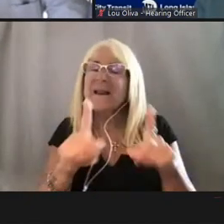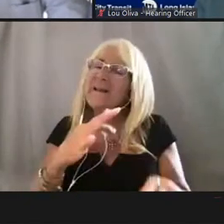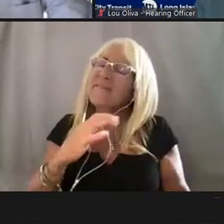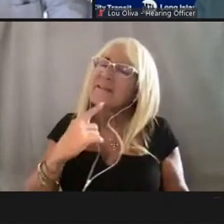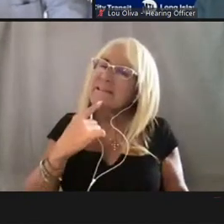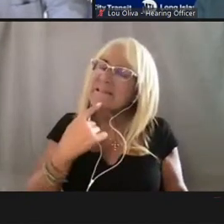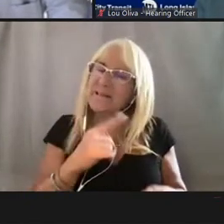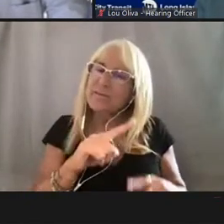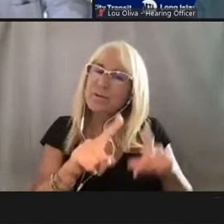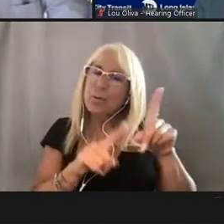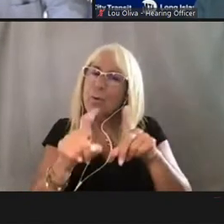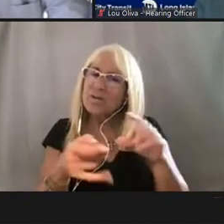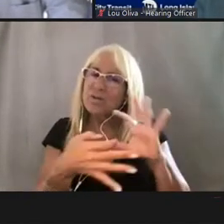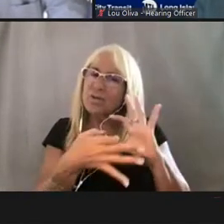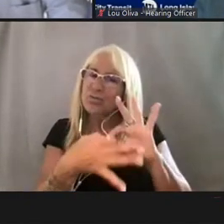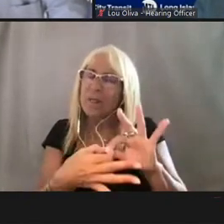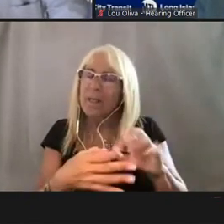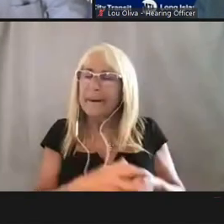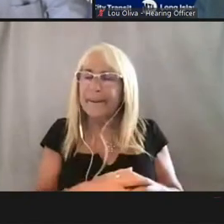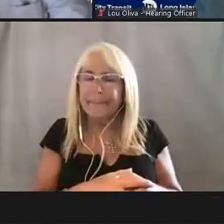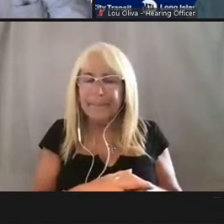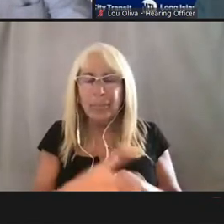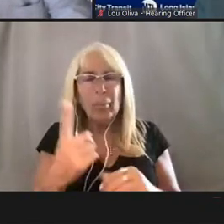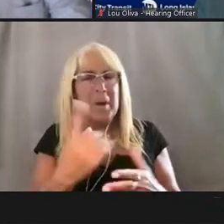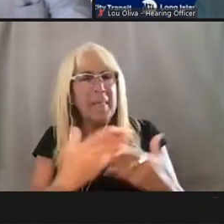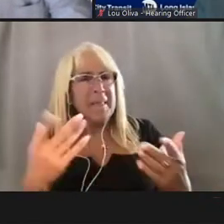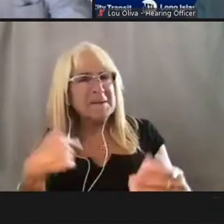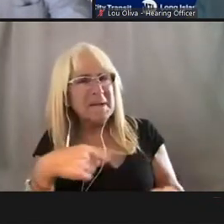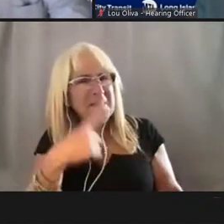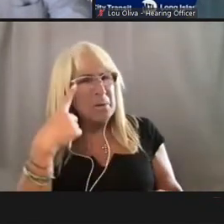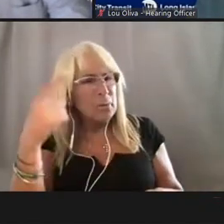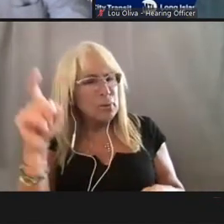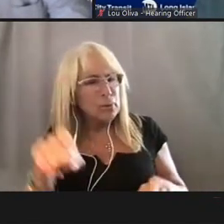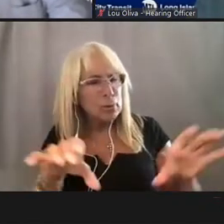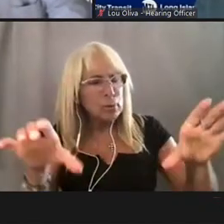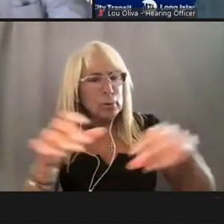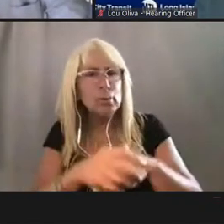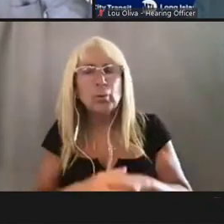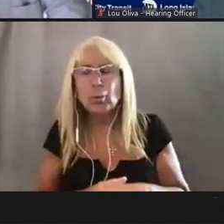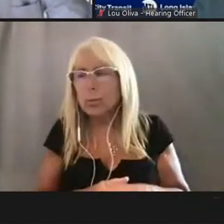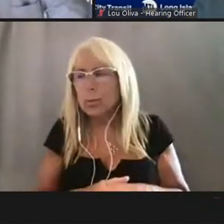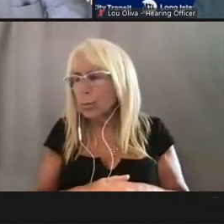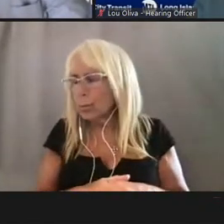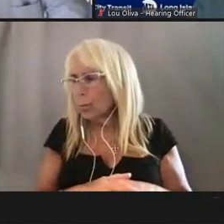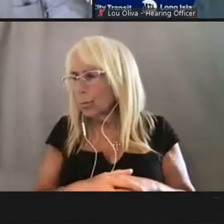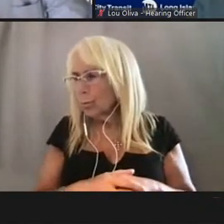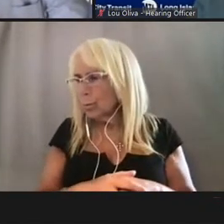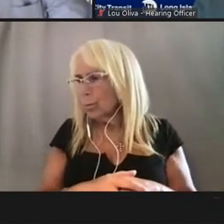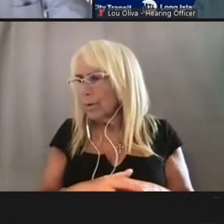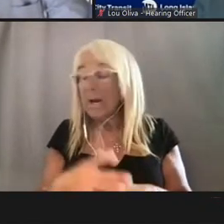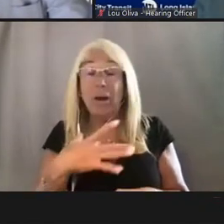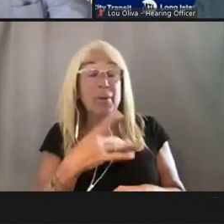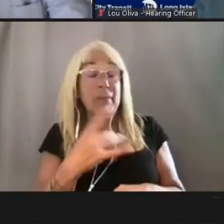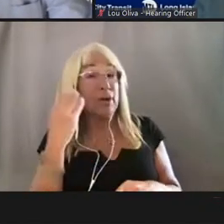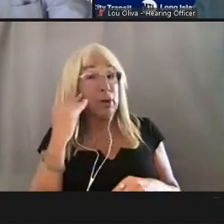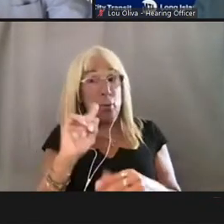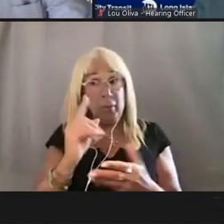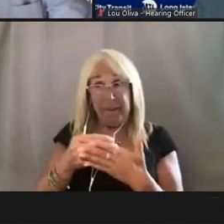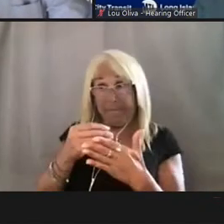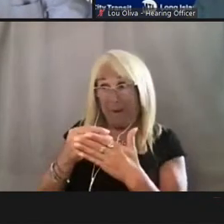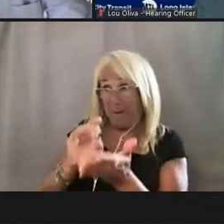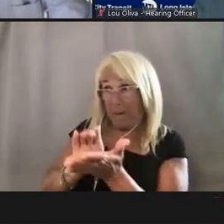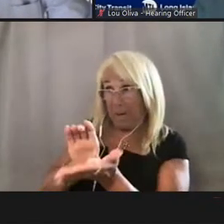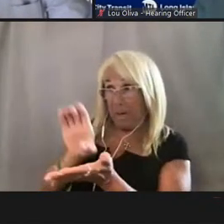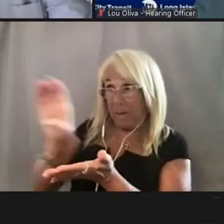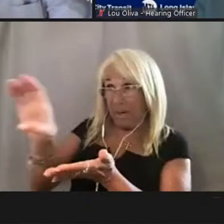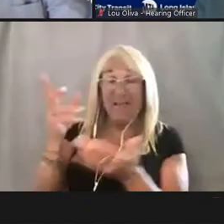about this one of the things I think we should be trying to do is that well first I'd like to know where the money went that's already